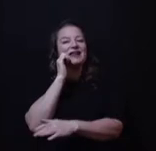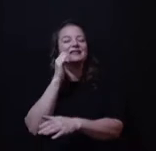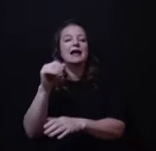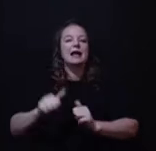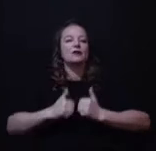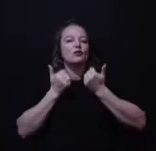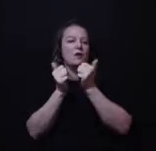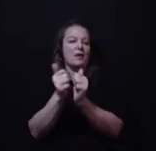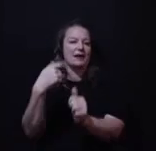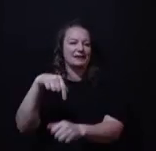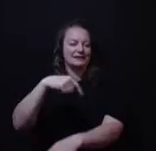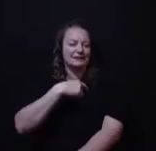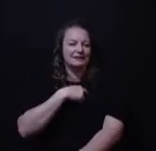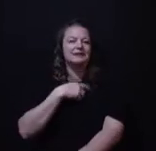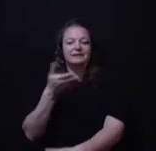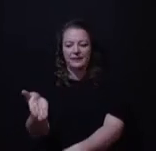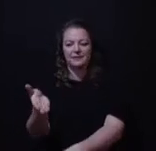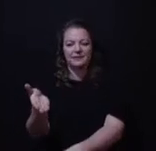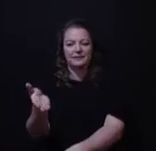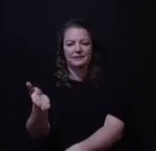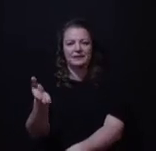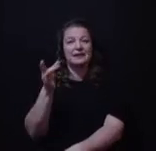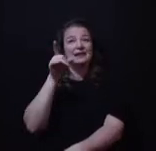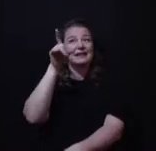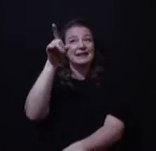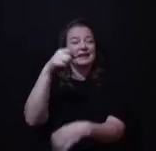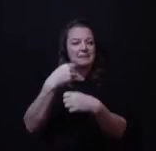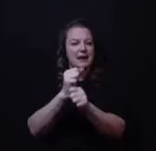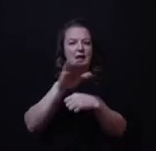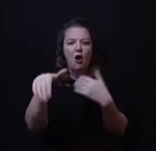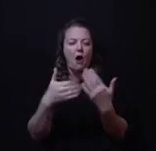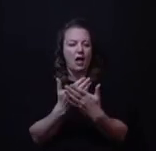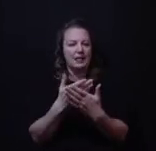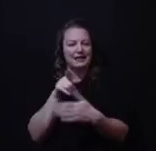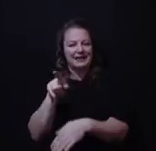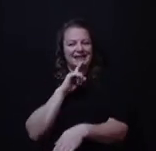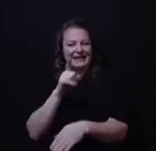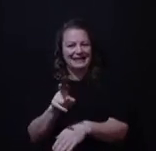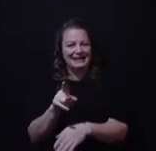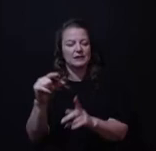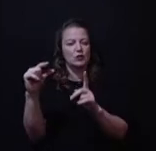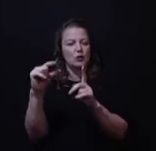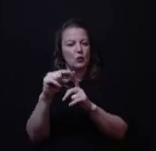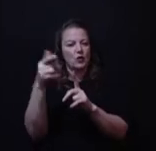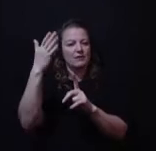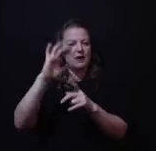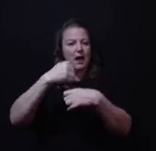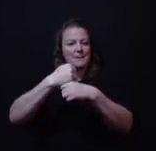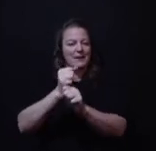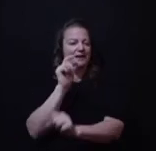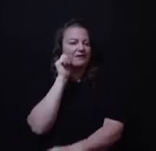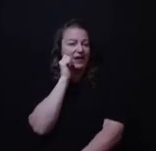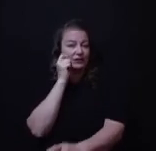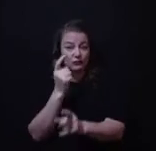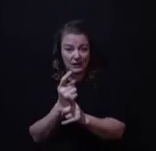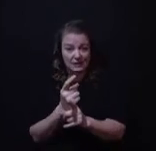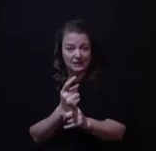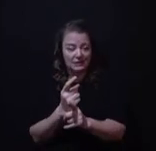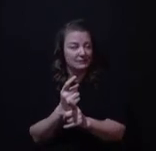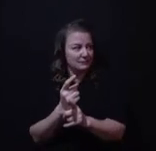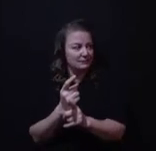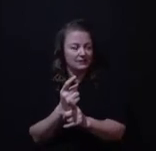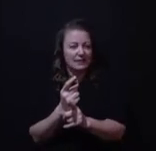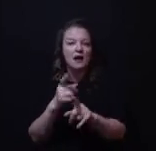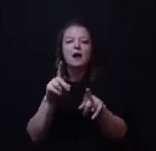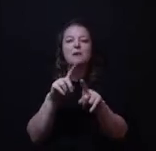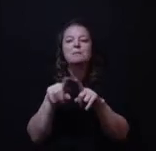dwelt among us for a while. There it is. He made it all. He is the Word of God made flesh, right? But he